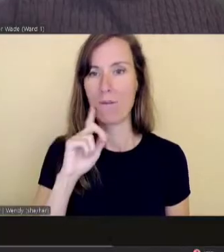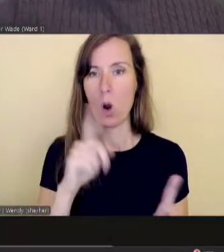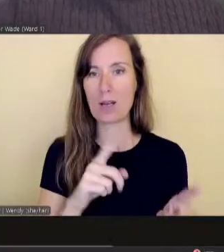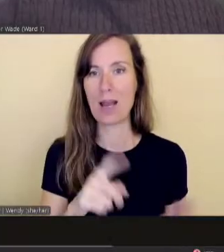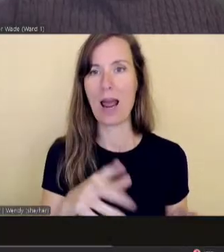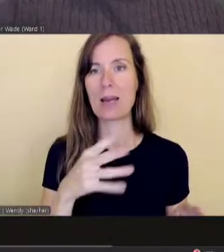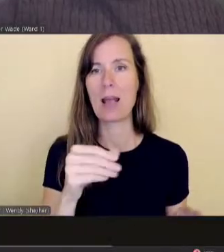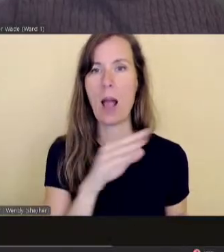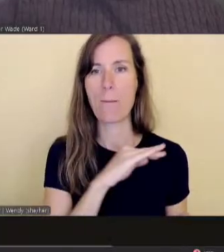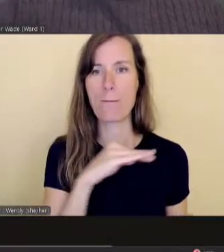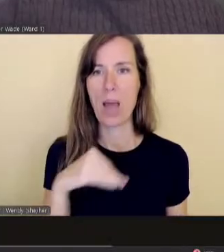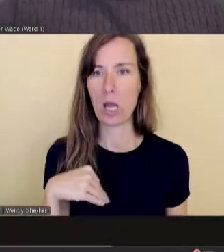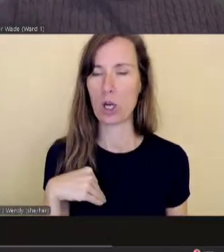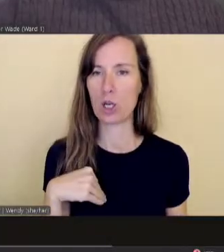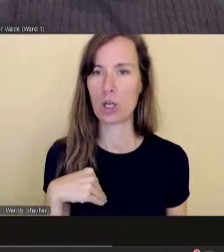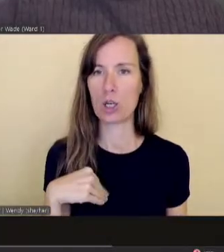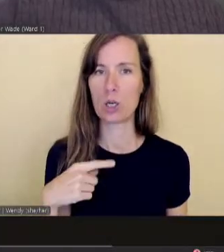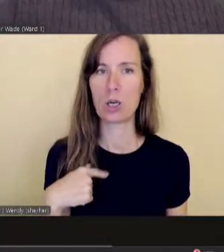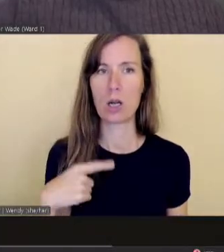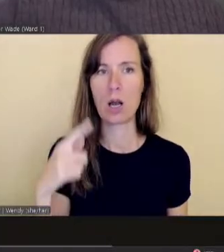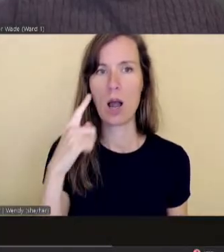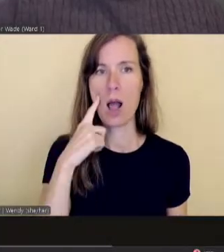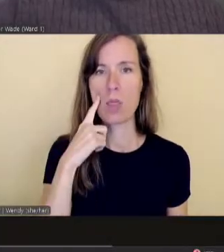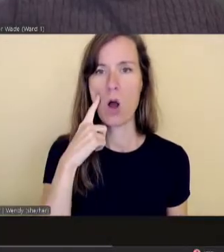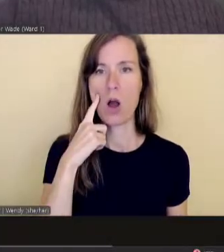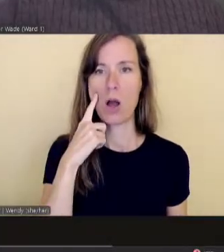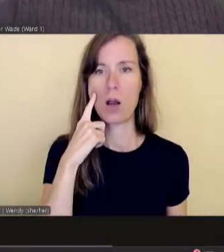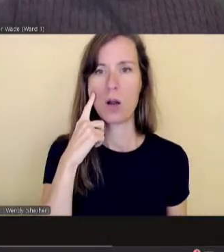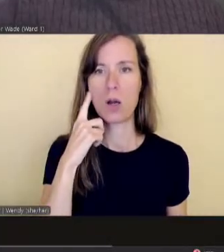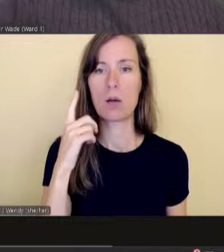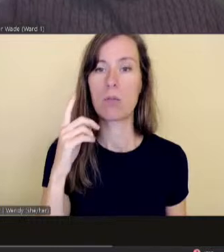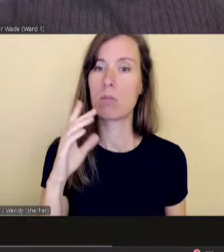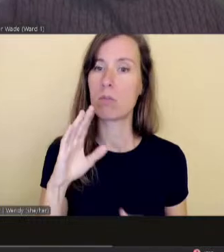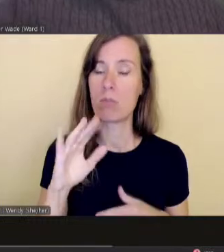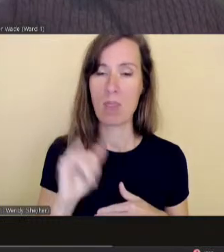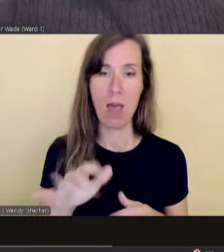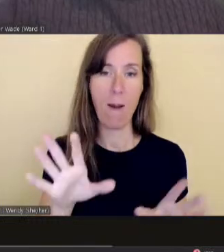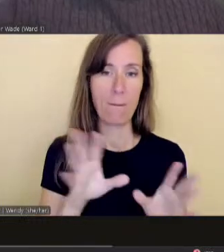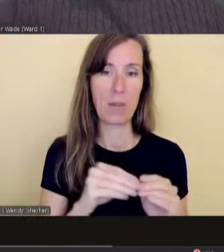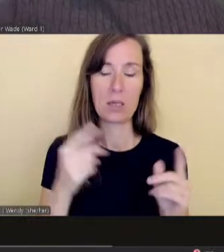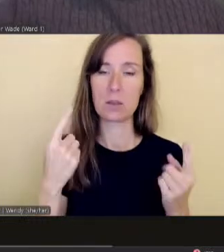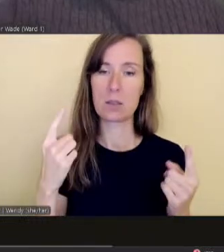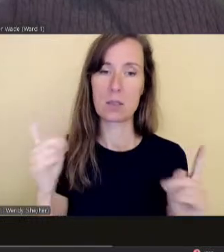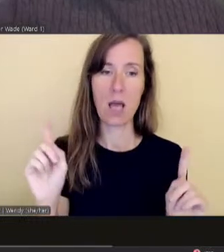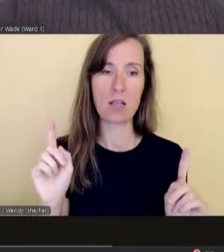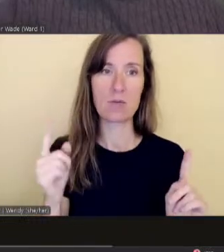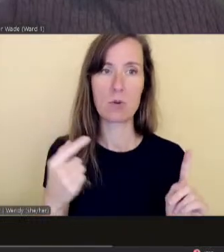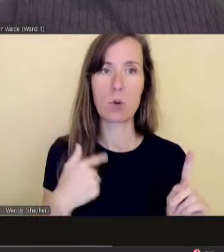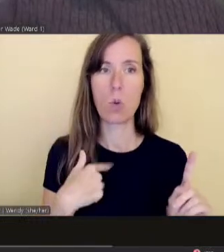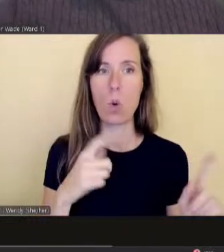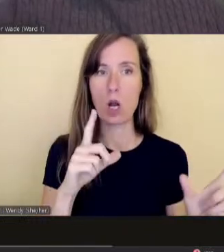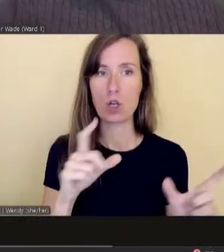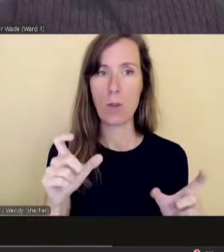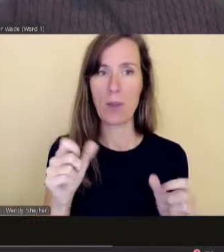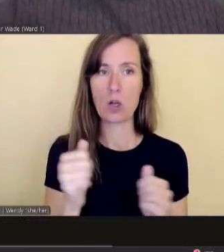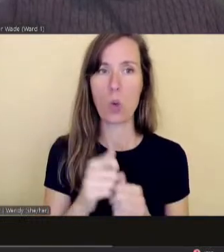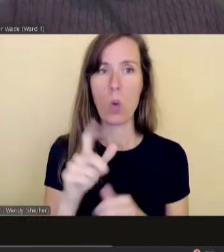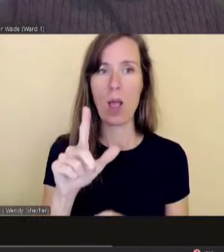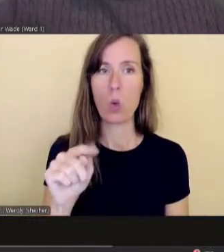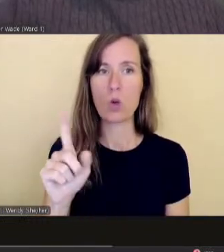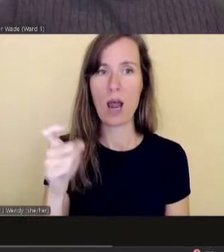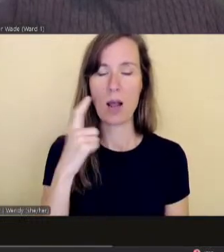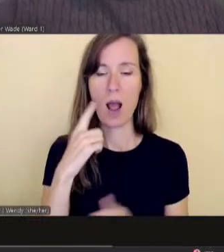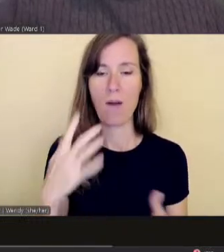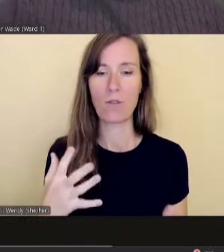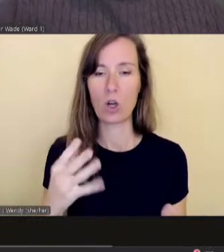thought that the overall meeting was successful. We got to take a picture with the lieutenant governor and gave her